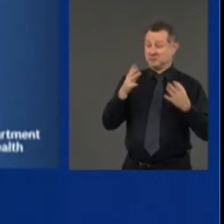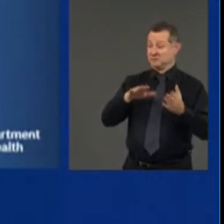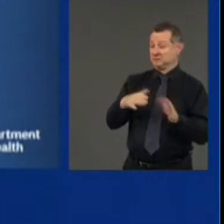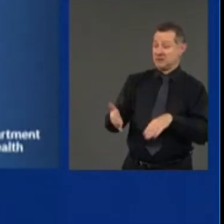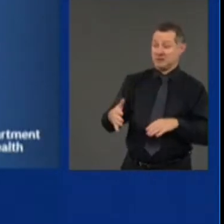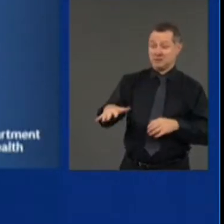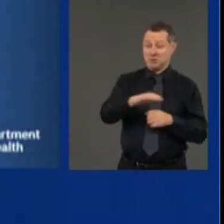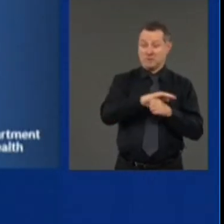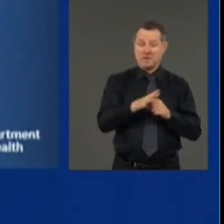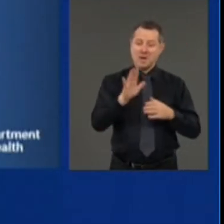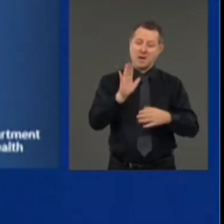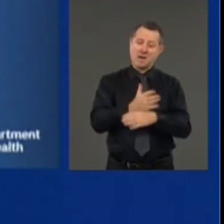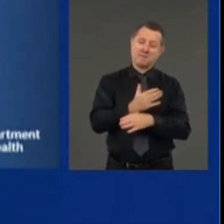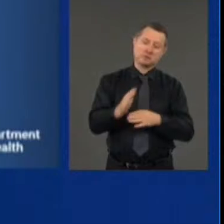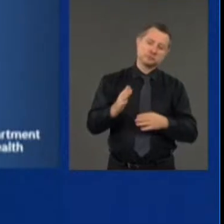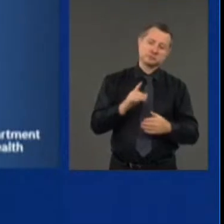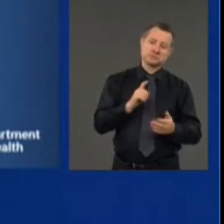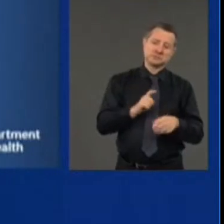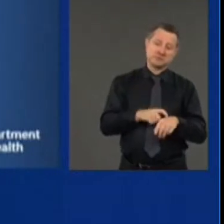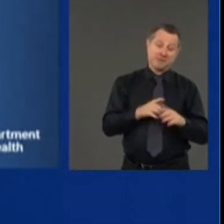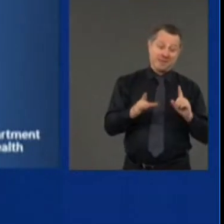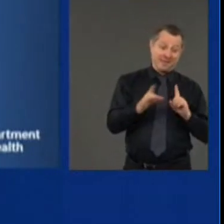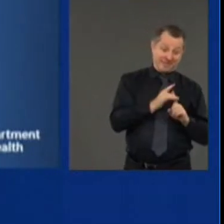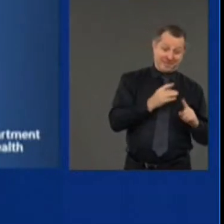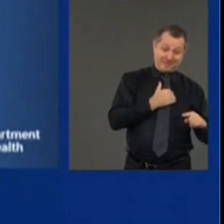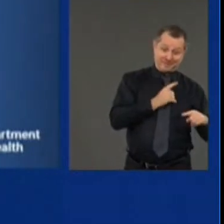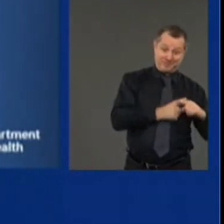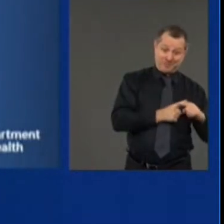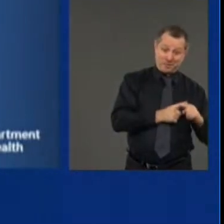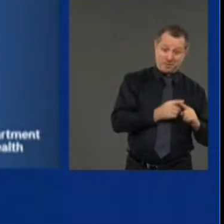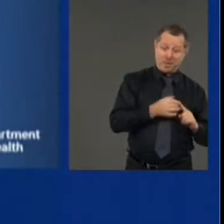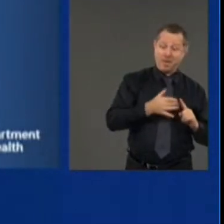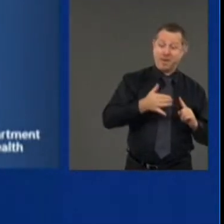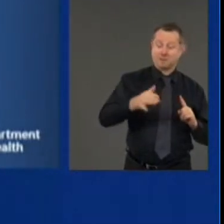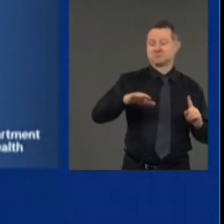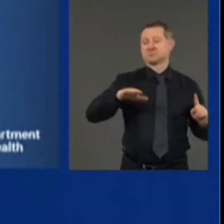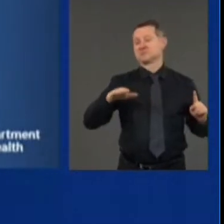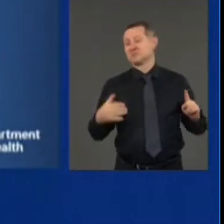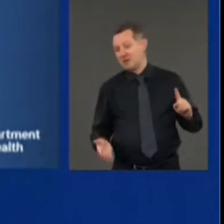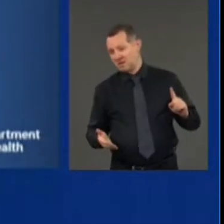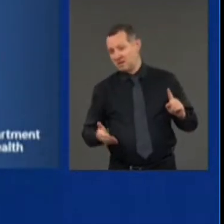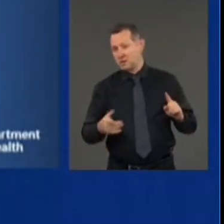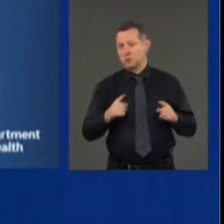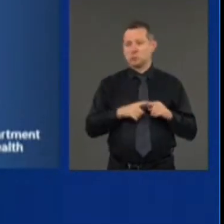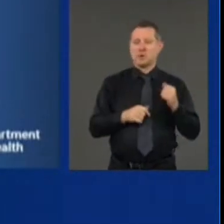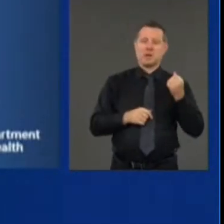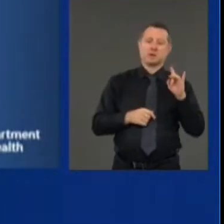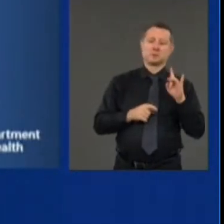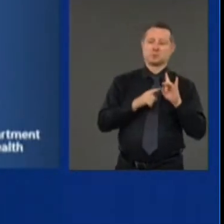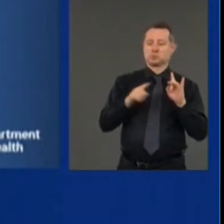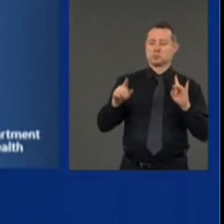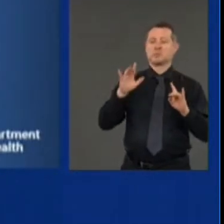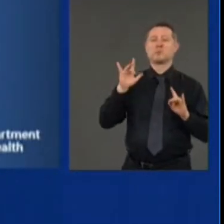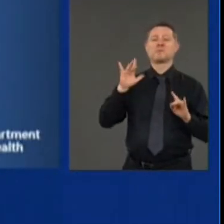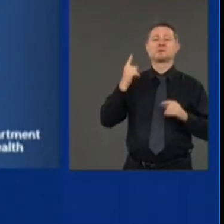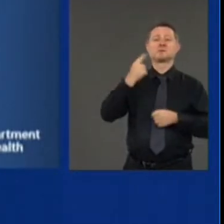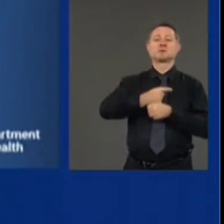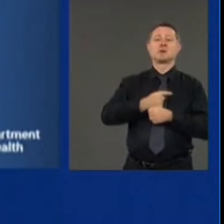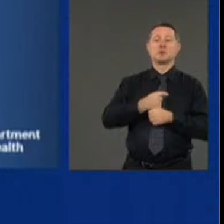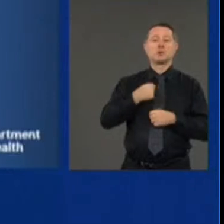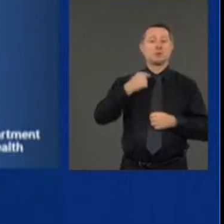average span of time from infection to death was 18 to 25 days. And remember that showed a 23-day